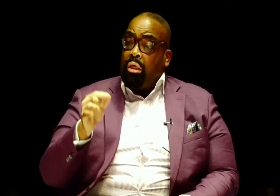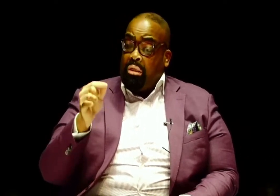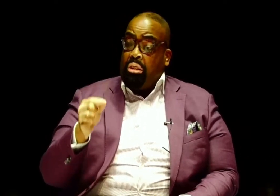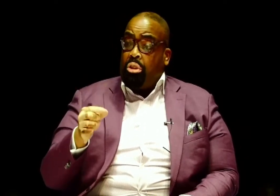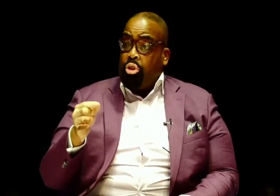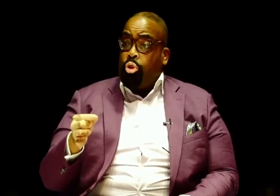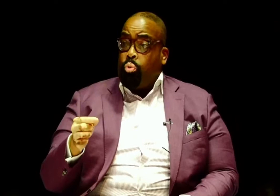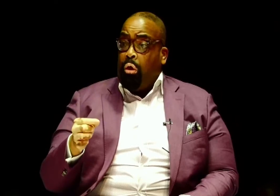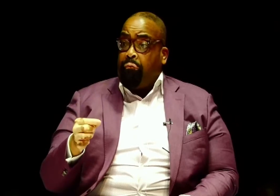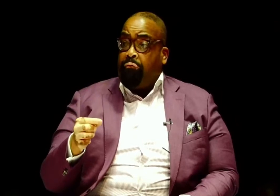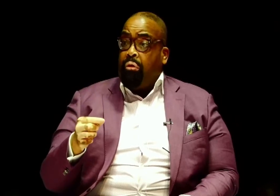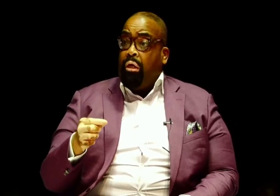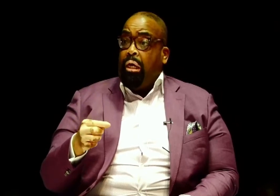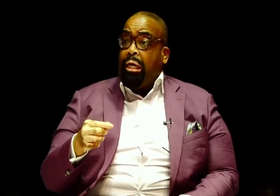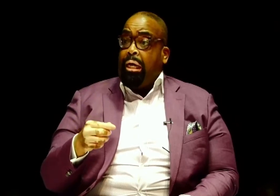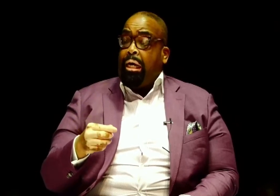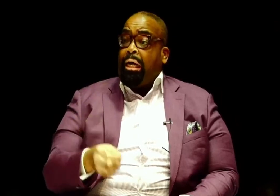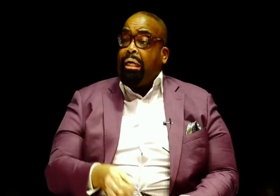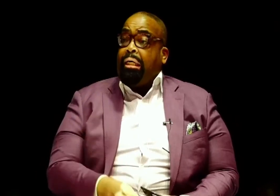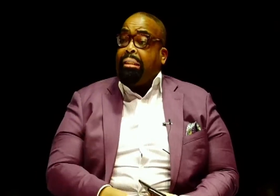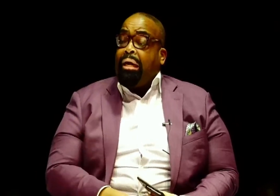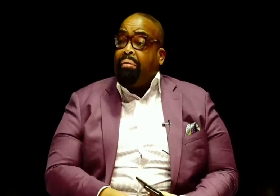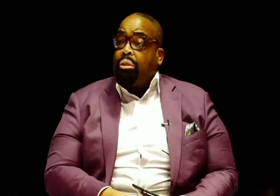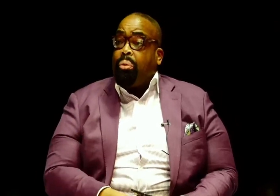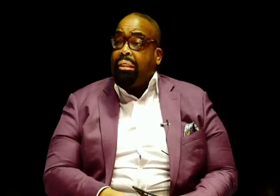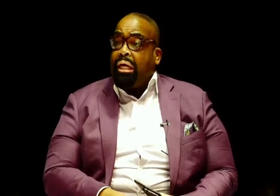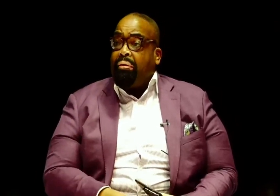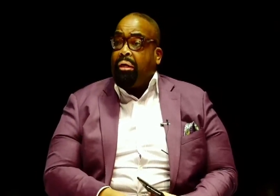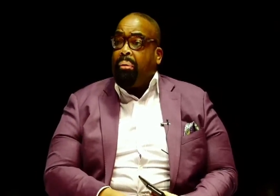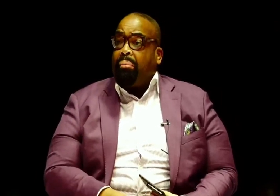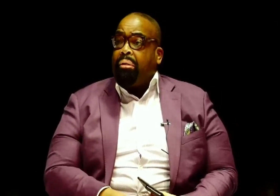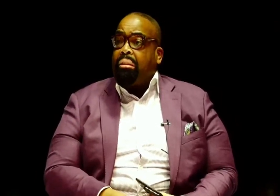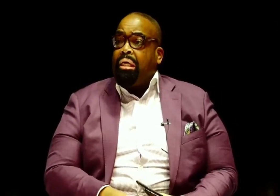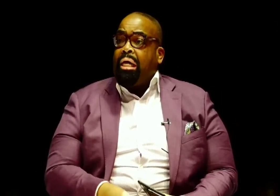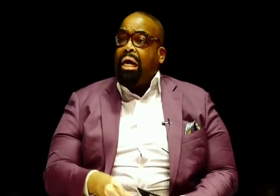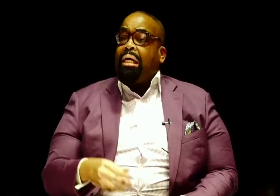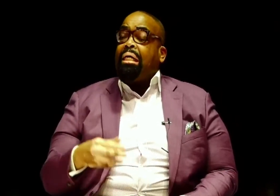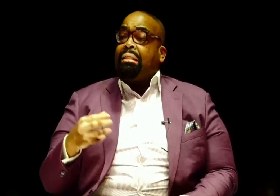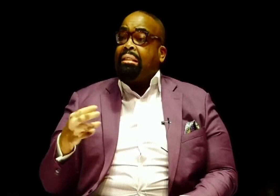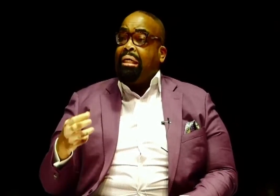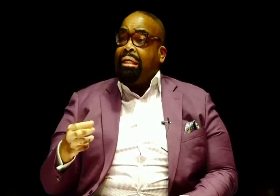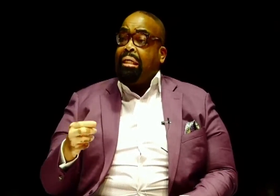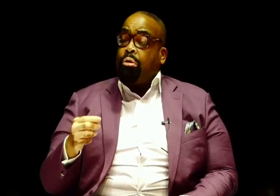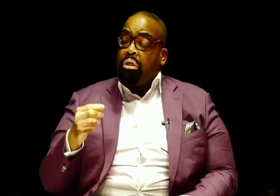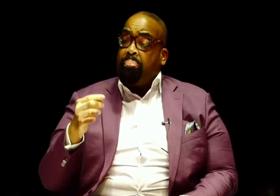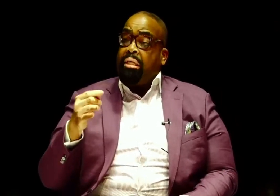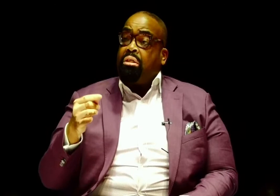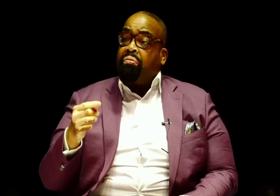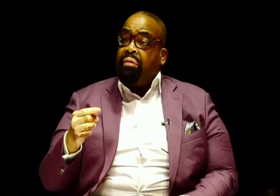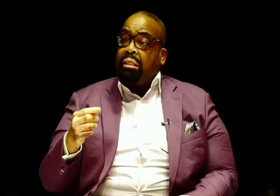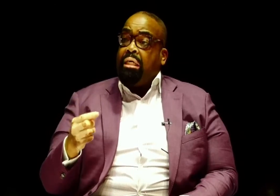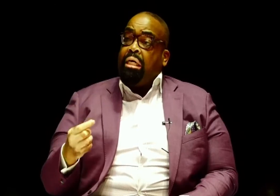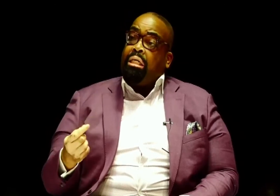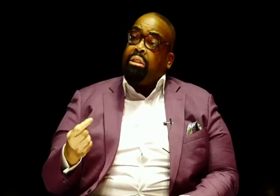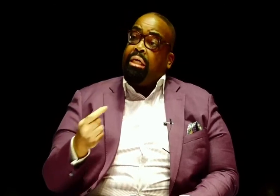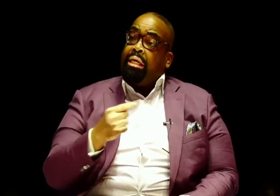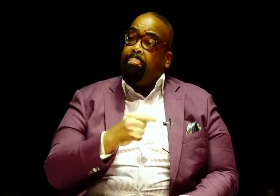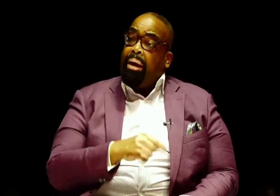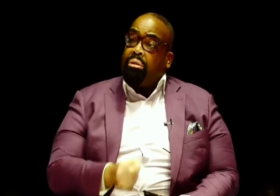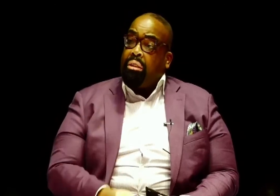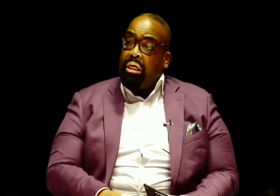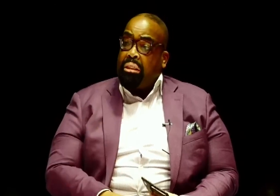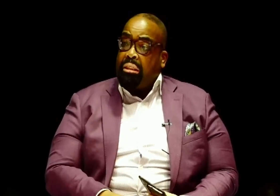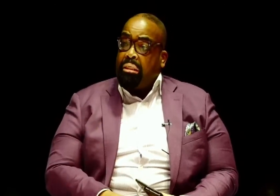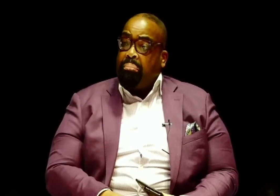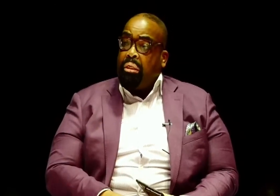out this issue of direct or indirect primaries and has decided that on the basis of that, he is sending it